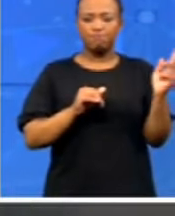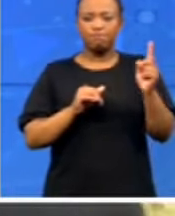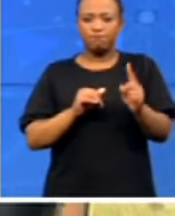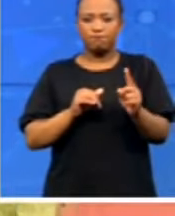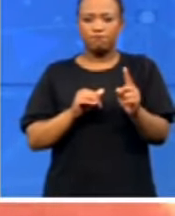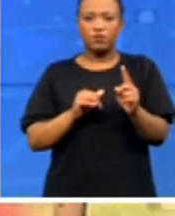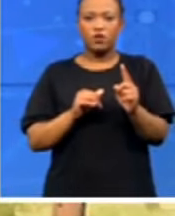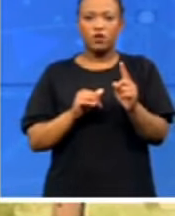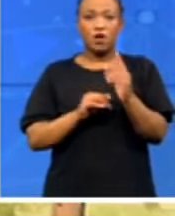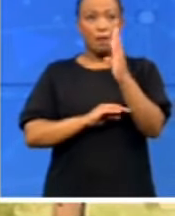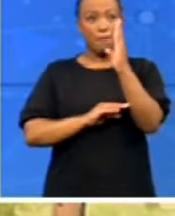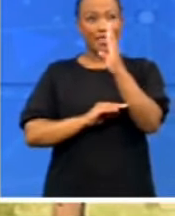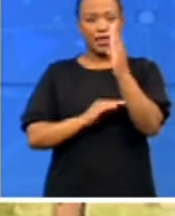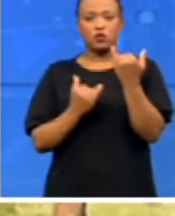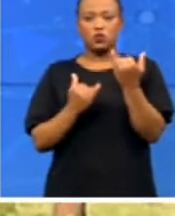to start